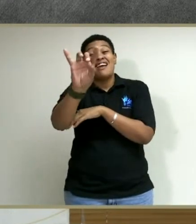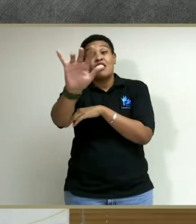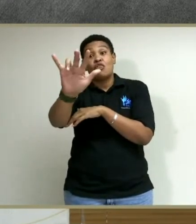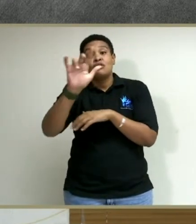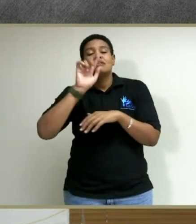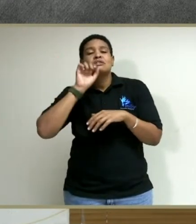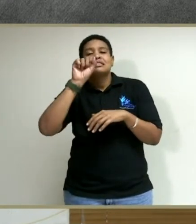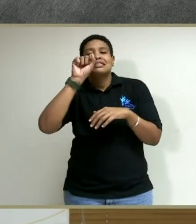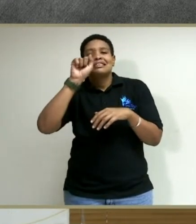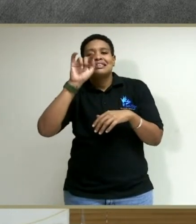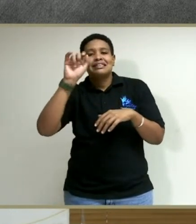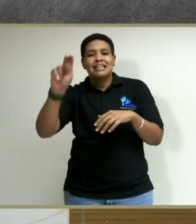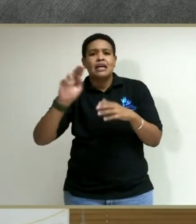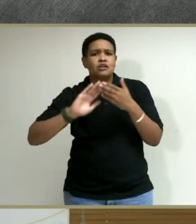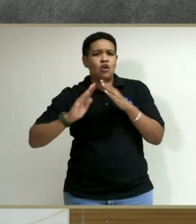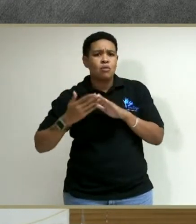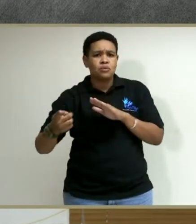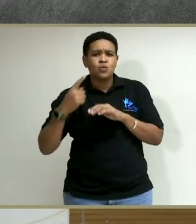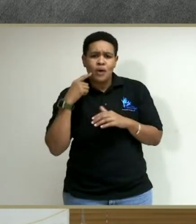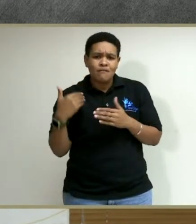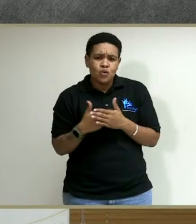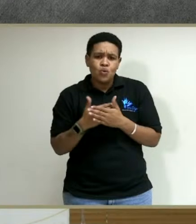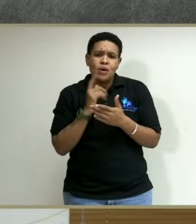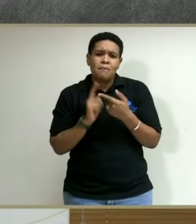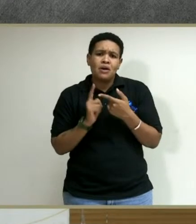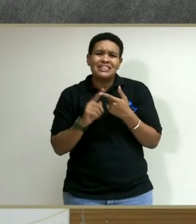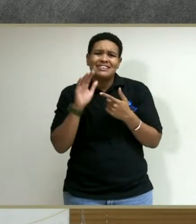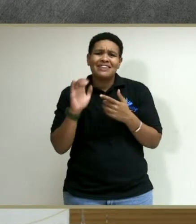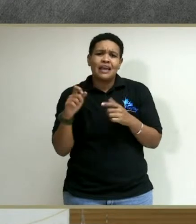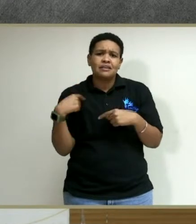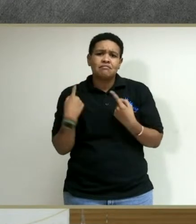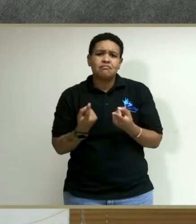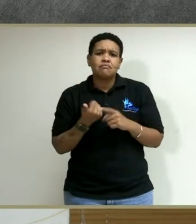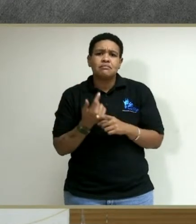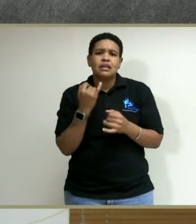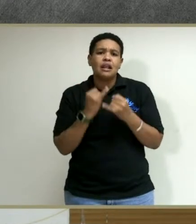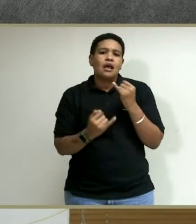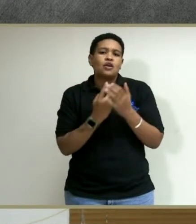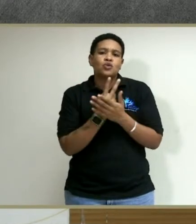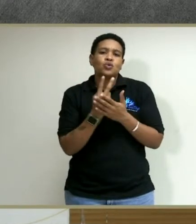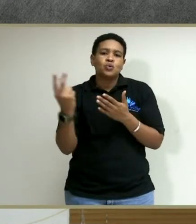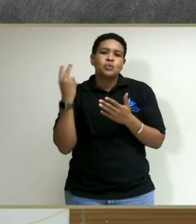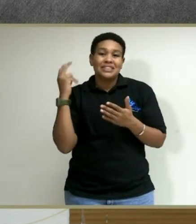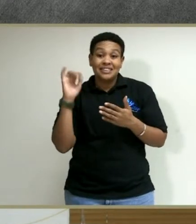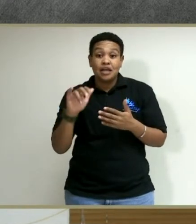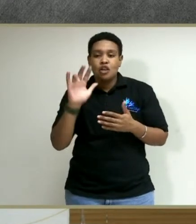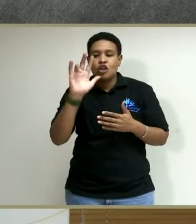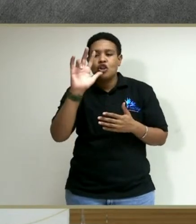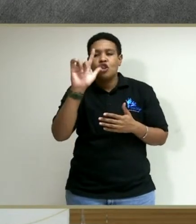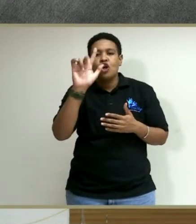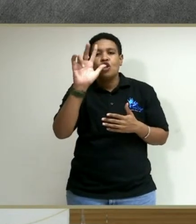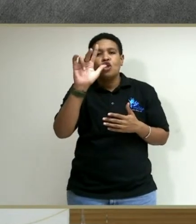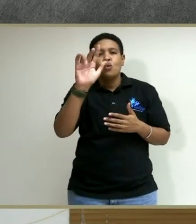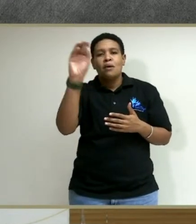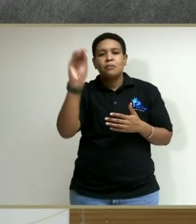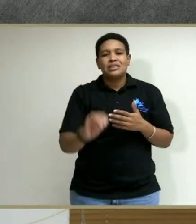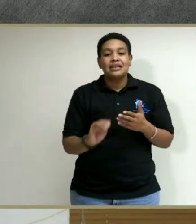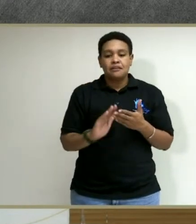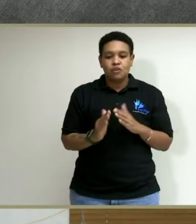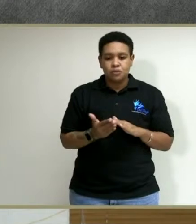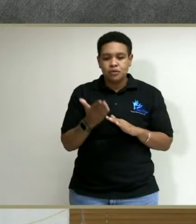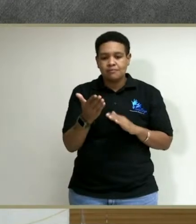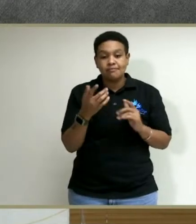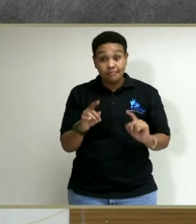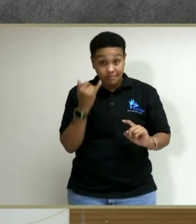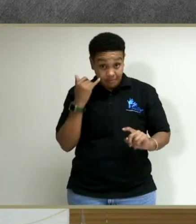statin communities that have new positive cases over the last 2 weeks, and that is 31% of communities.